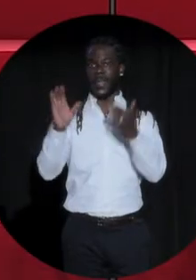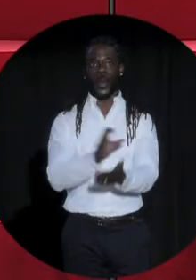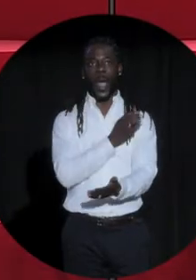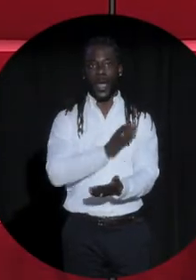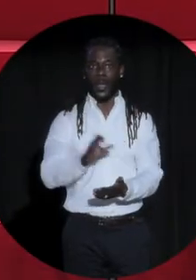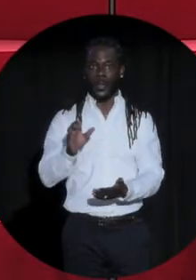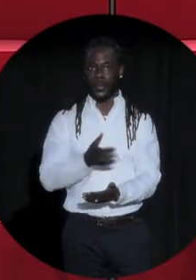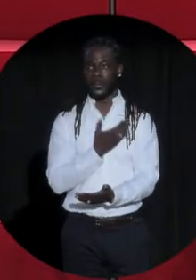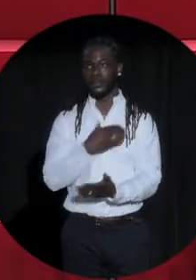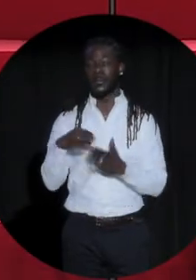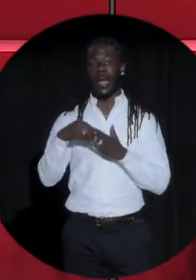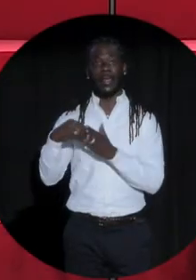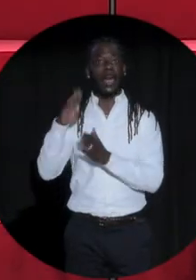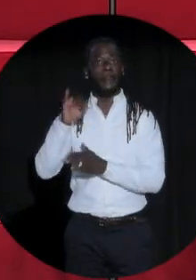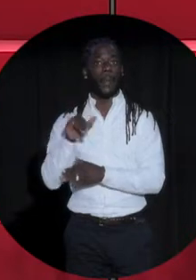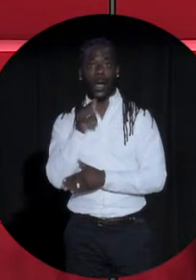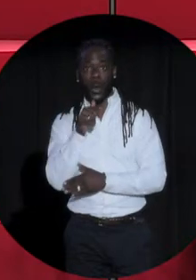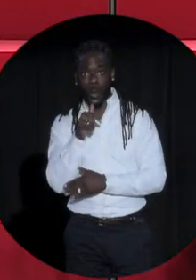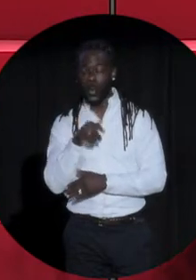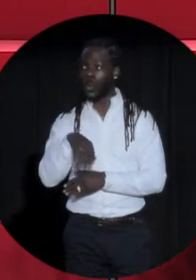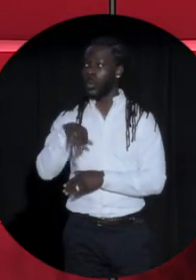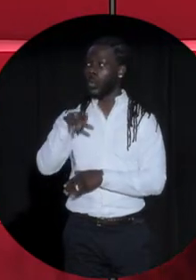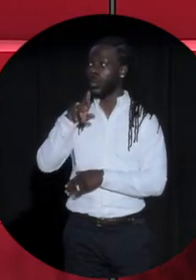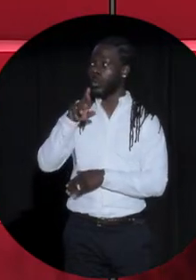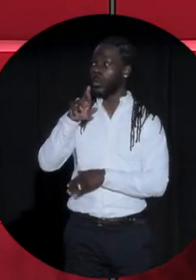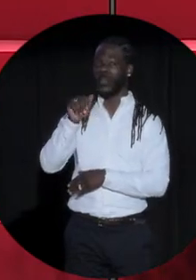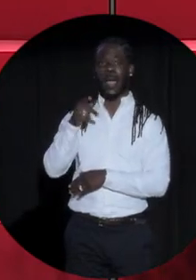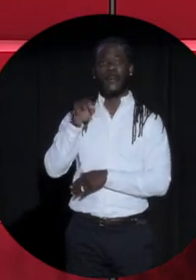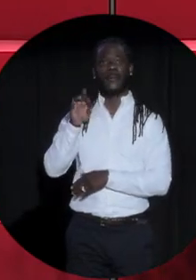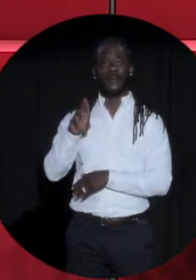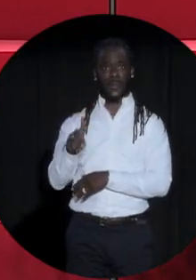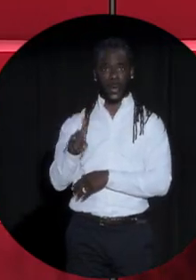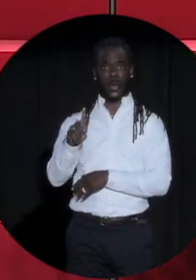the direction of Mr. Rafaelito Ross.